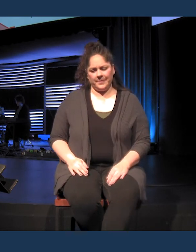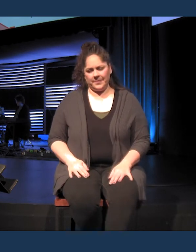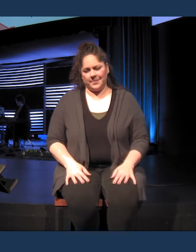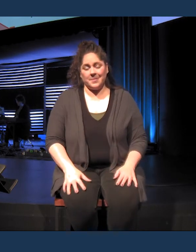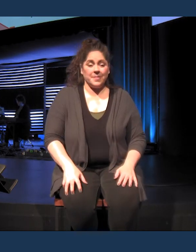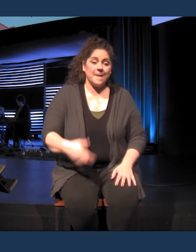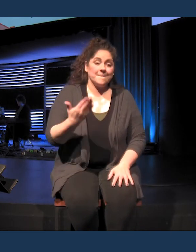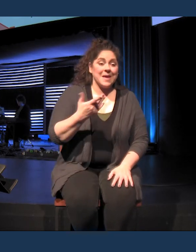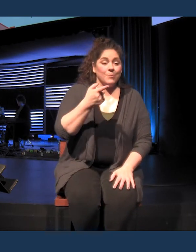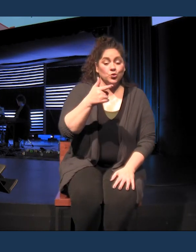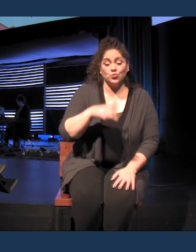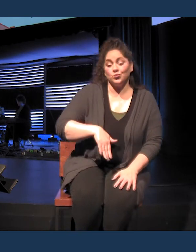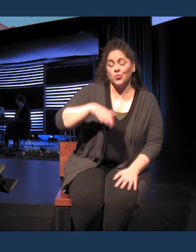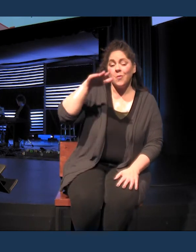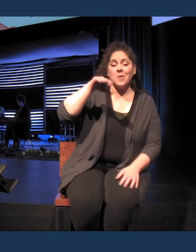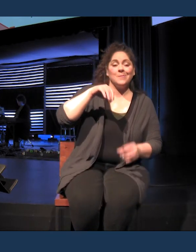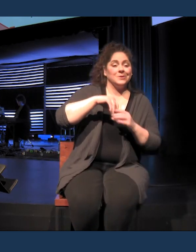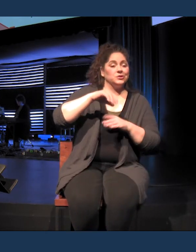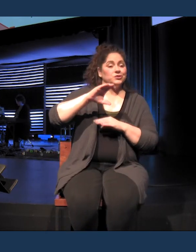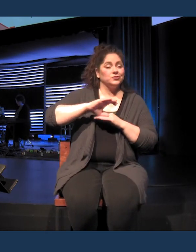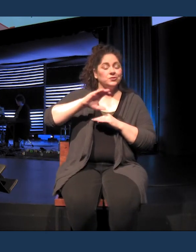Maybe you've grown up in a church